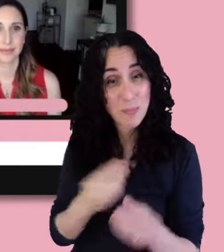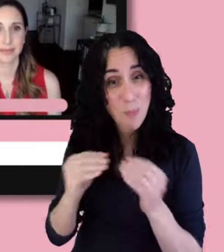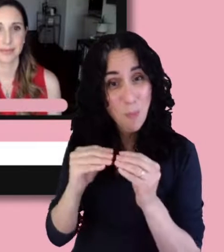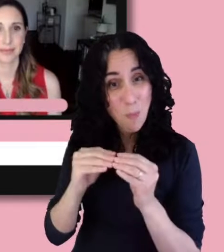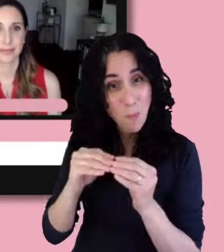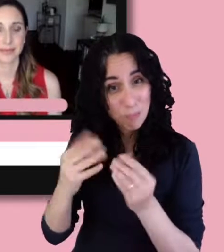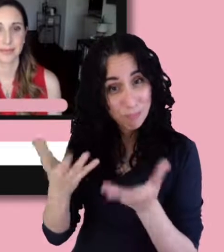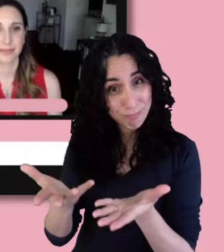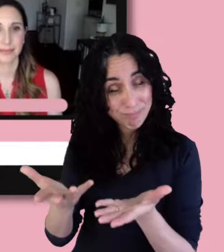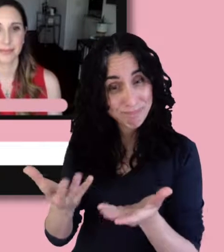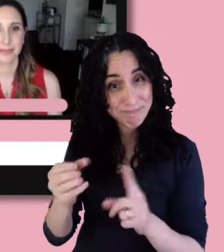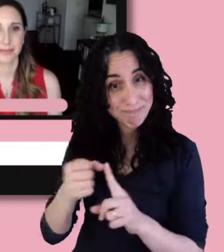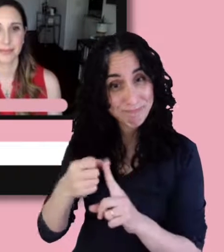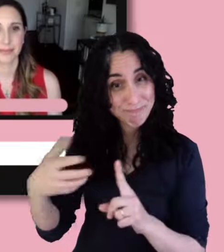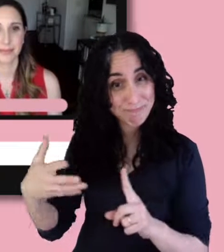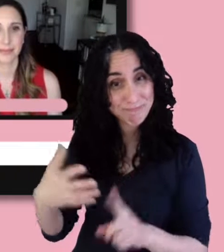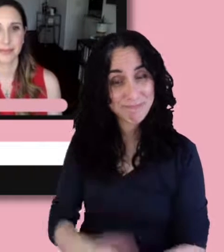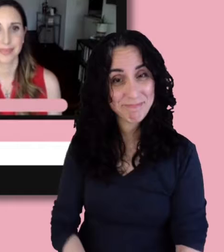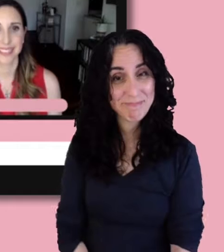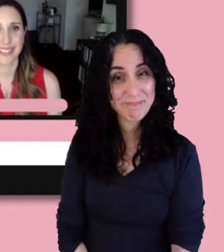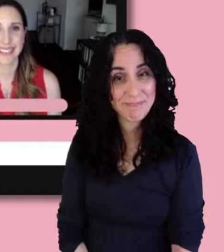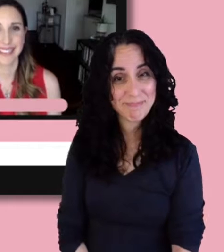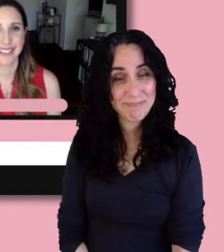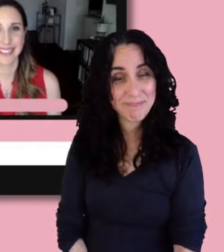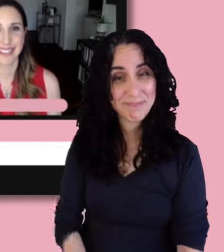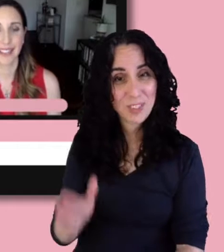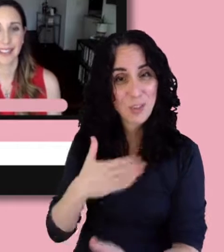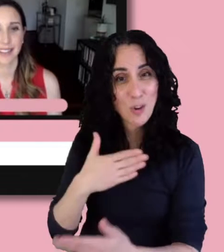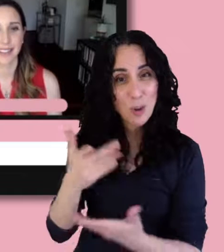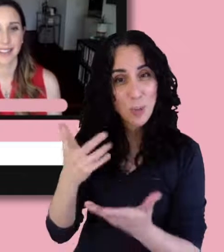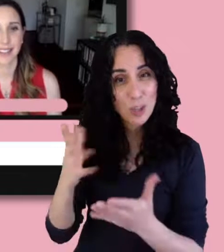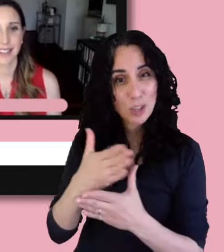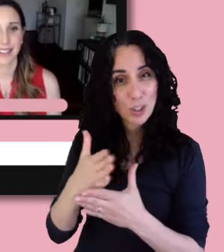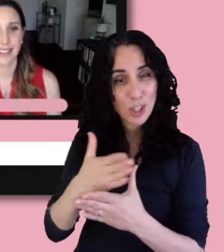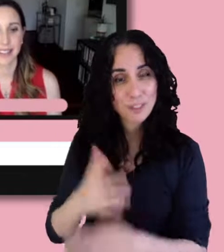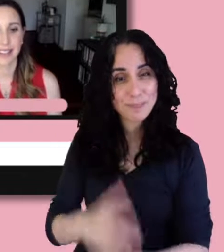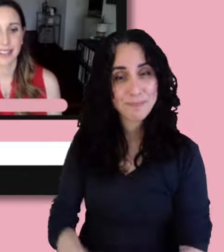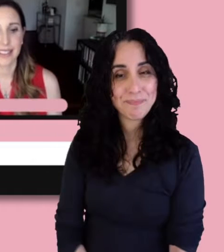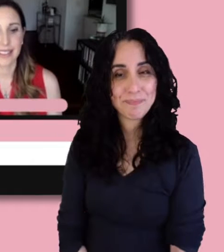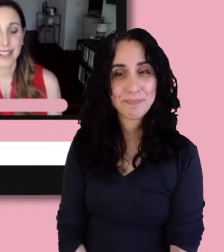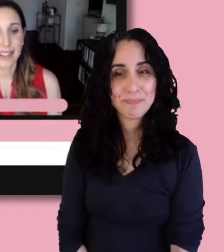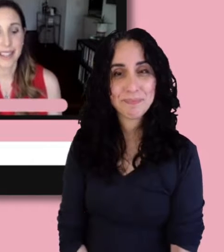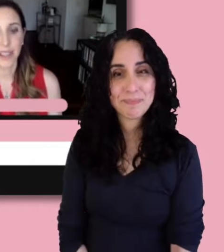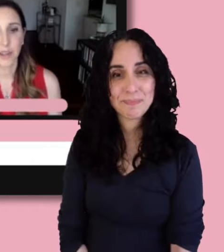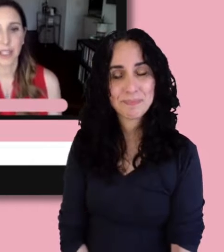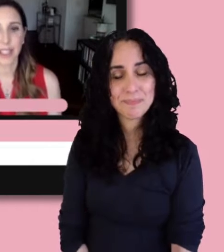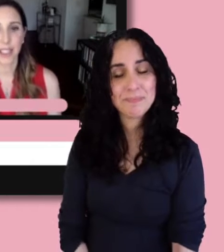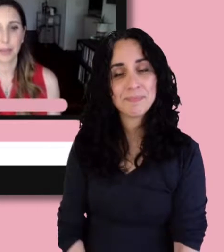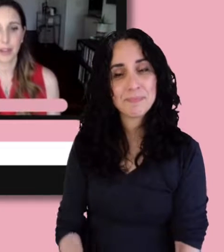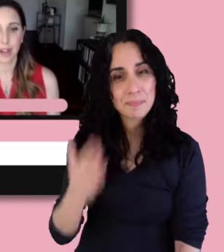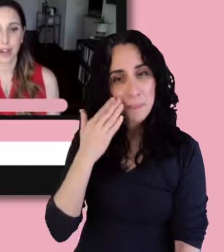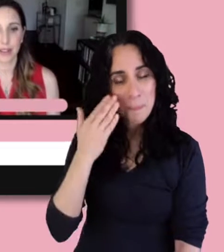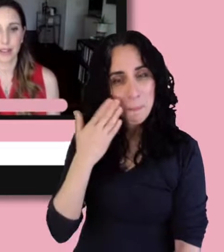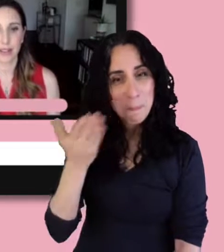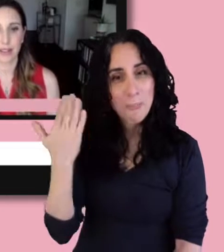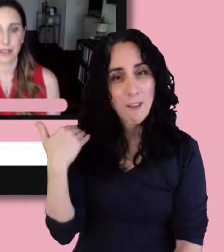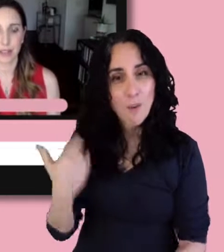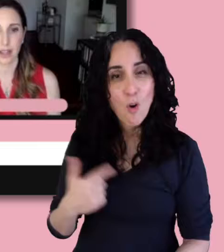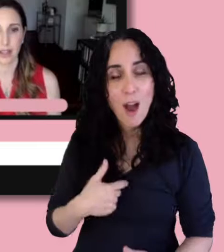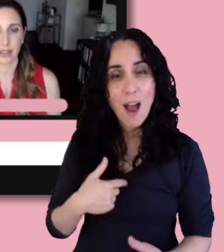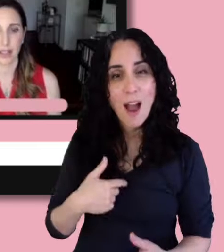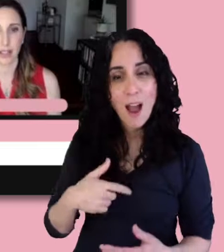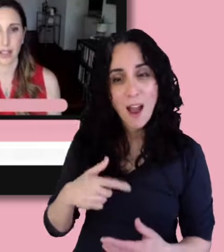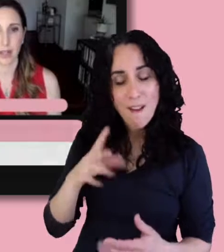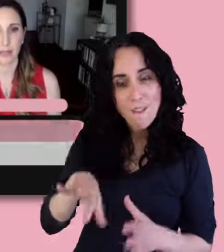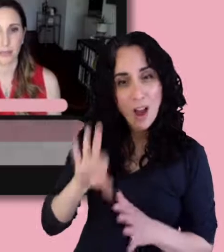more about that in the song that you wanted to share? Yeah, I came across a little